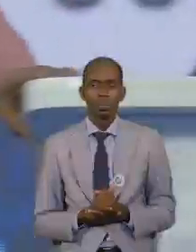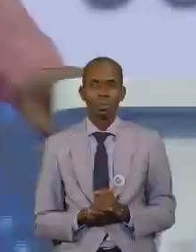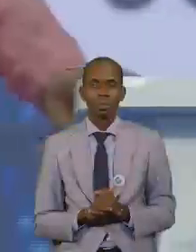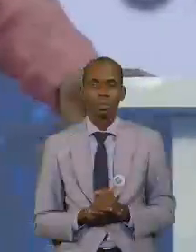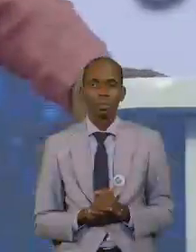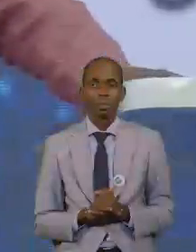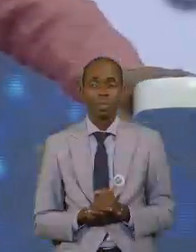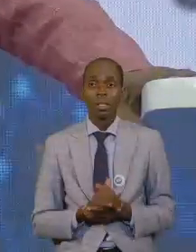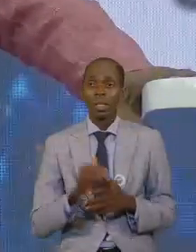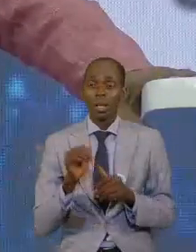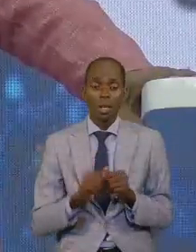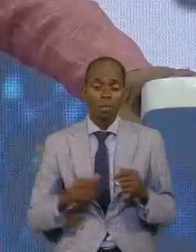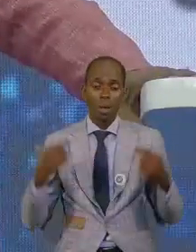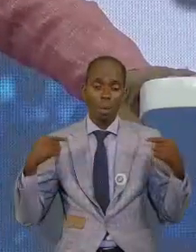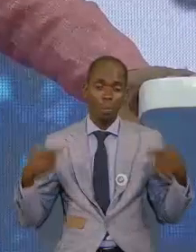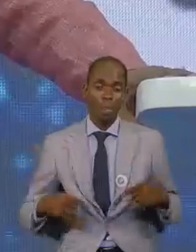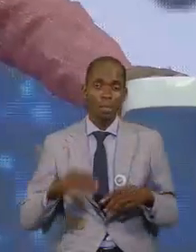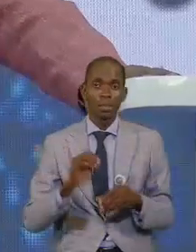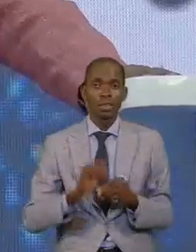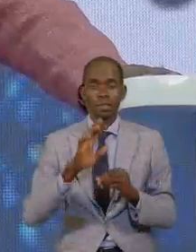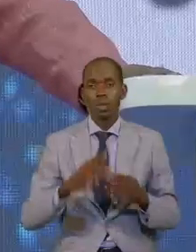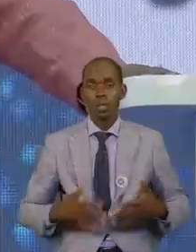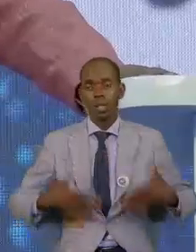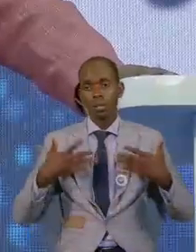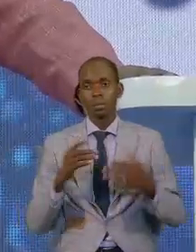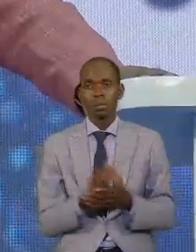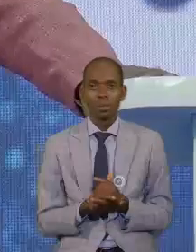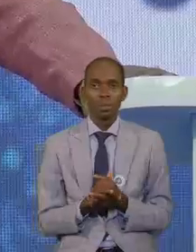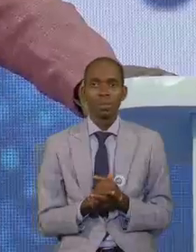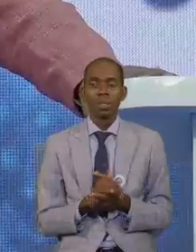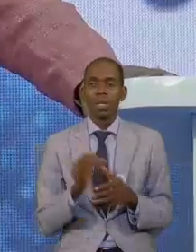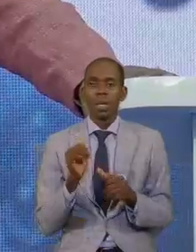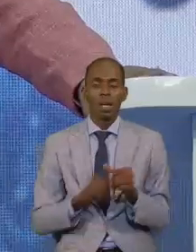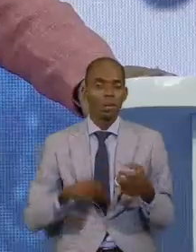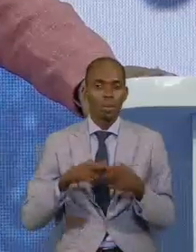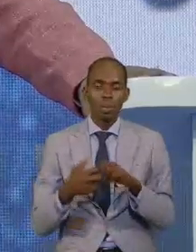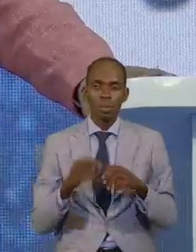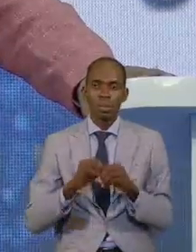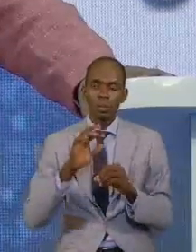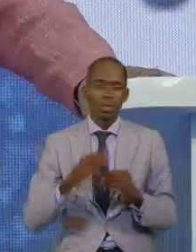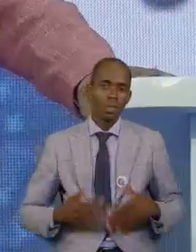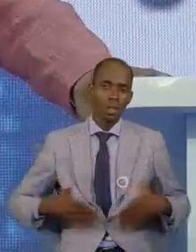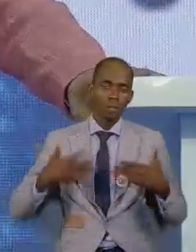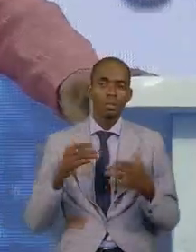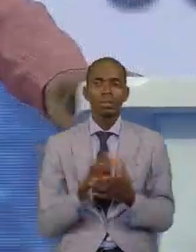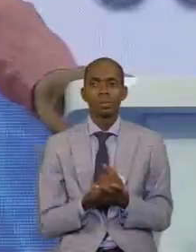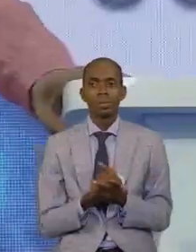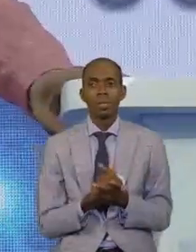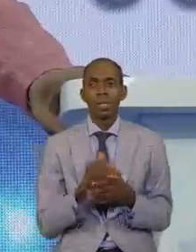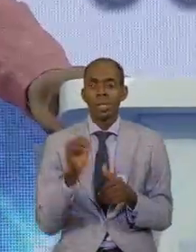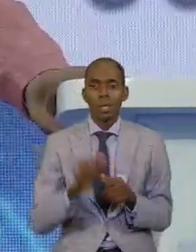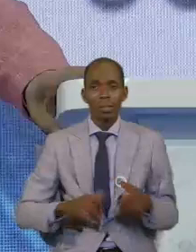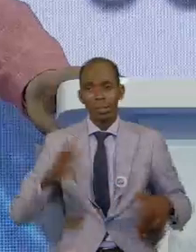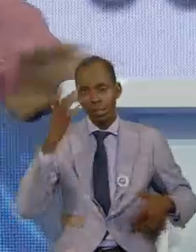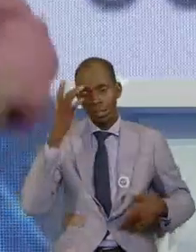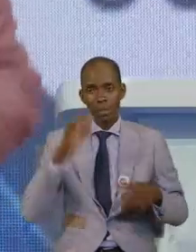Every pain in your life. Every problem in your life. Every sickness in your